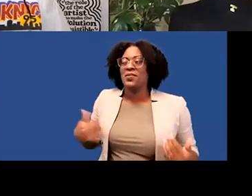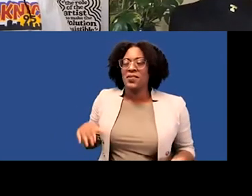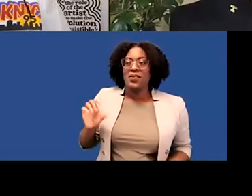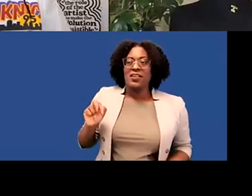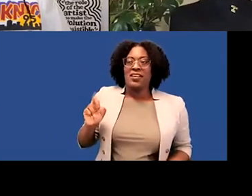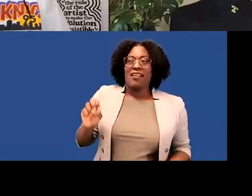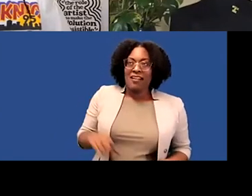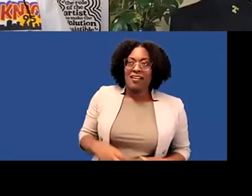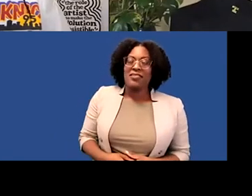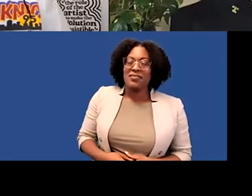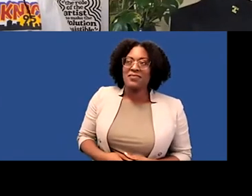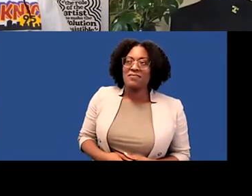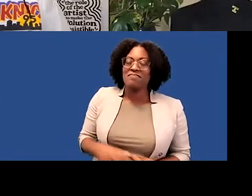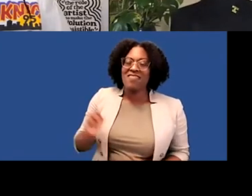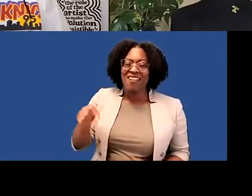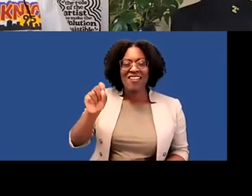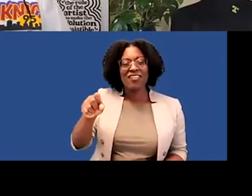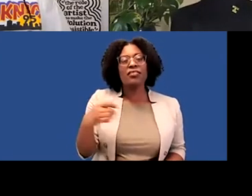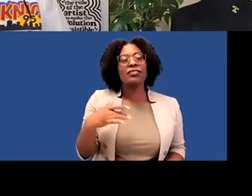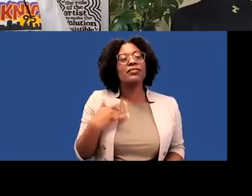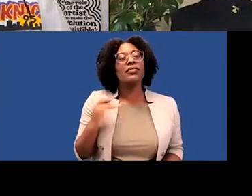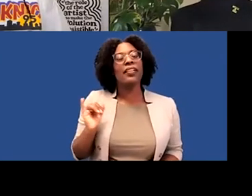like,